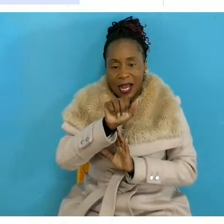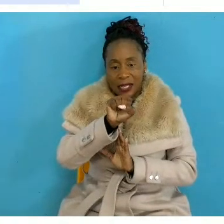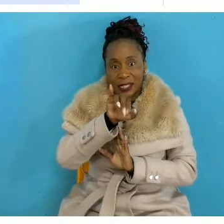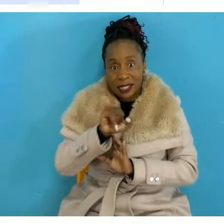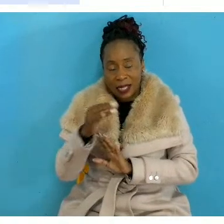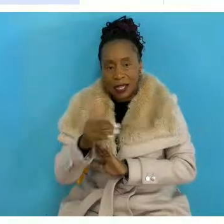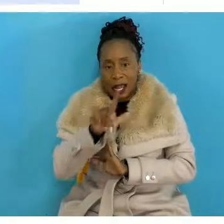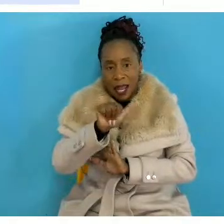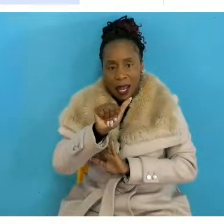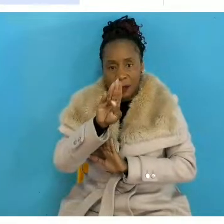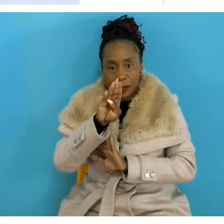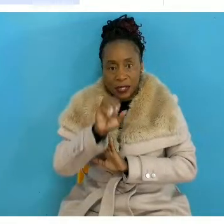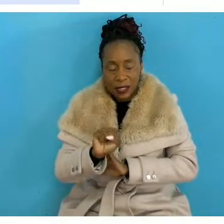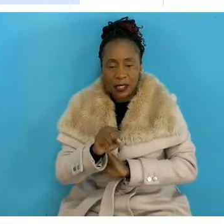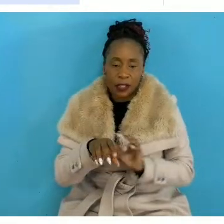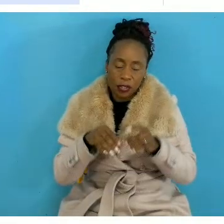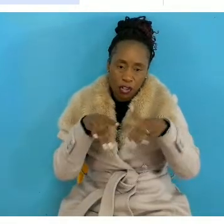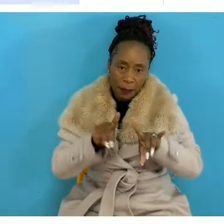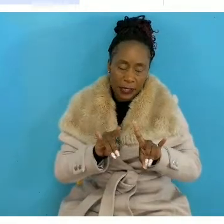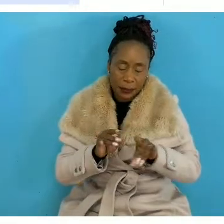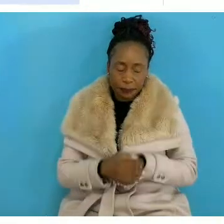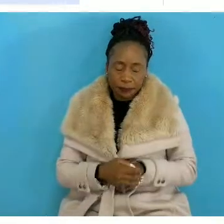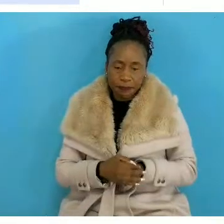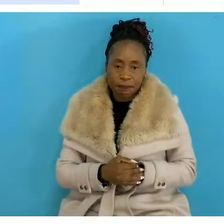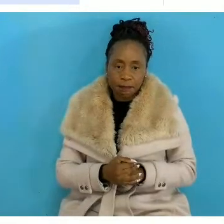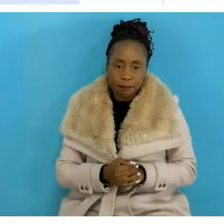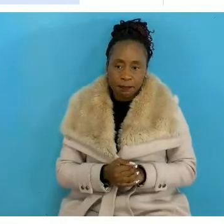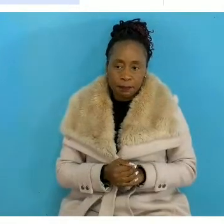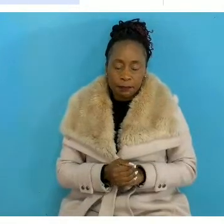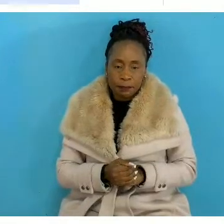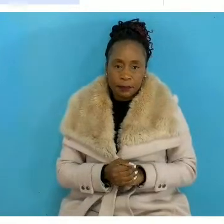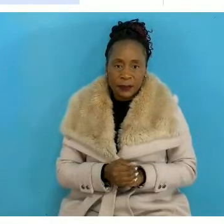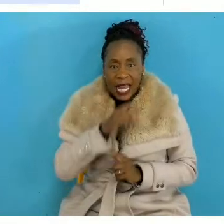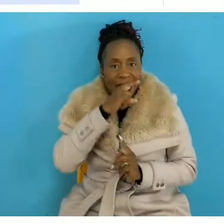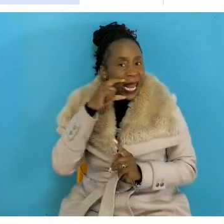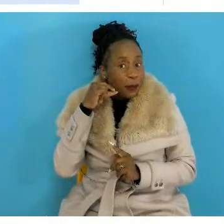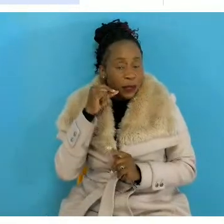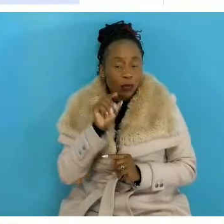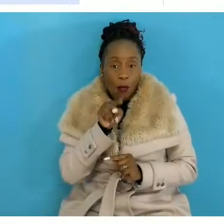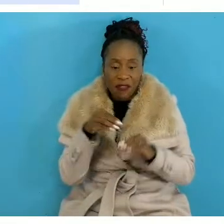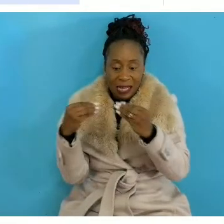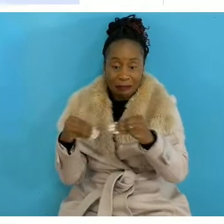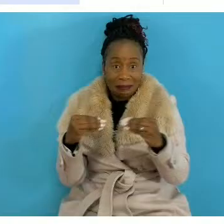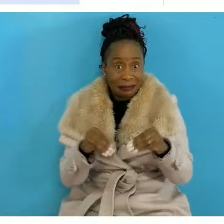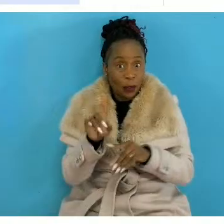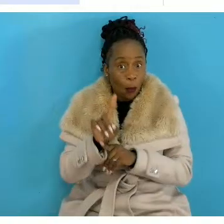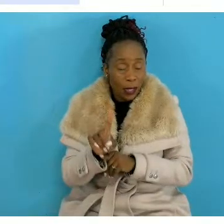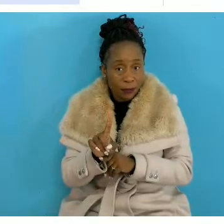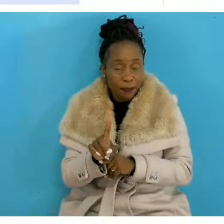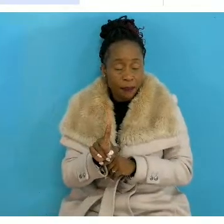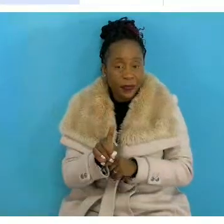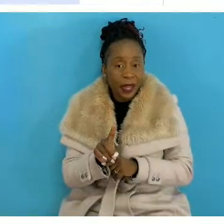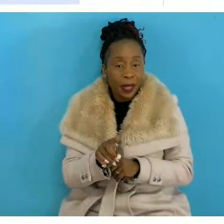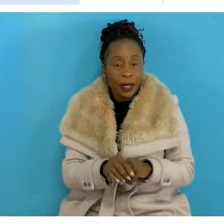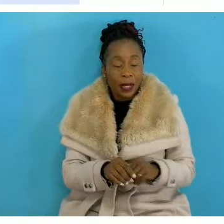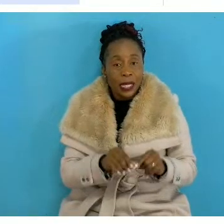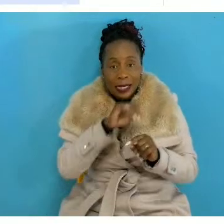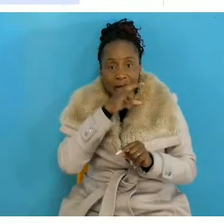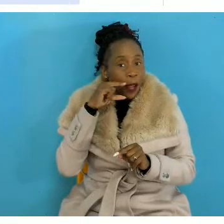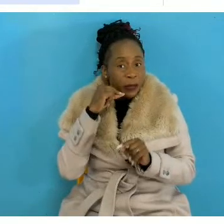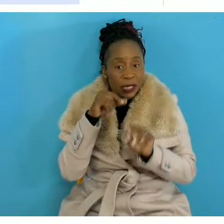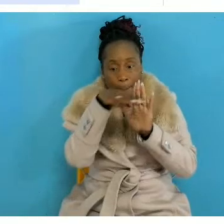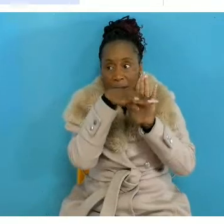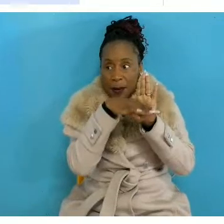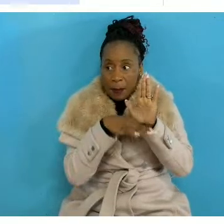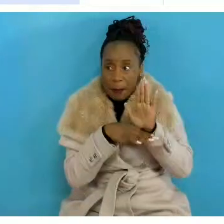Chairperson. Chairperson, what are the names of those entities? The entities' names are listed